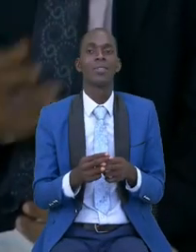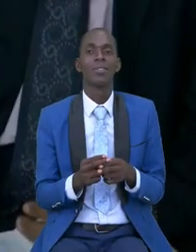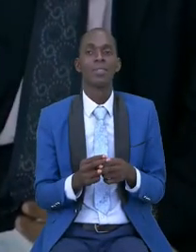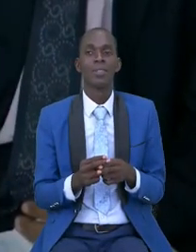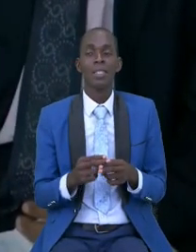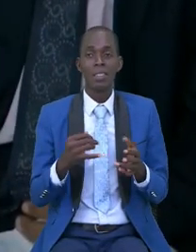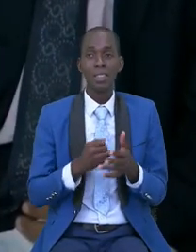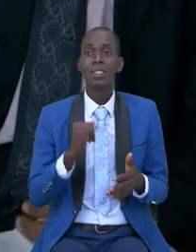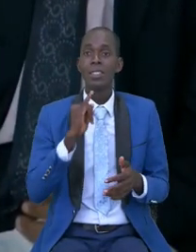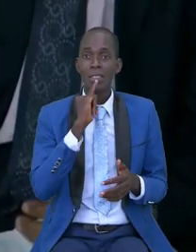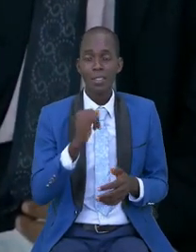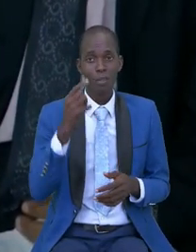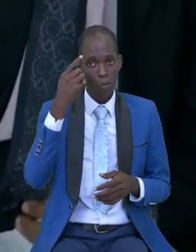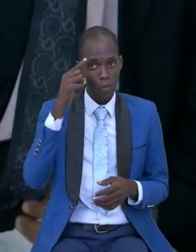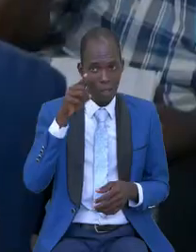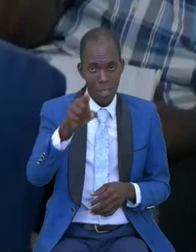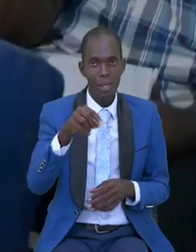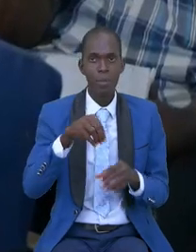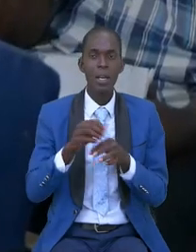I said, it is for you.